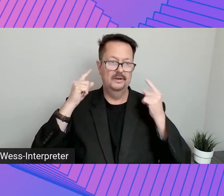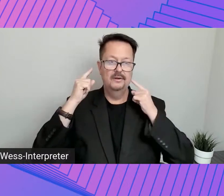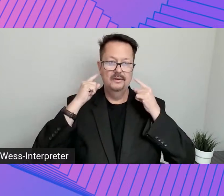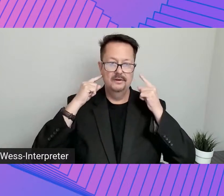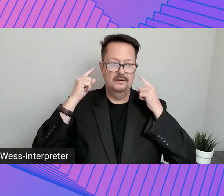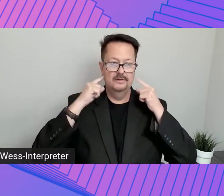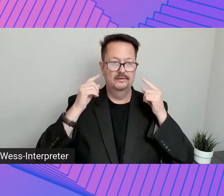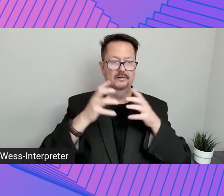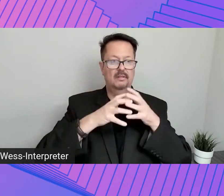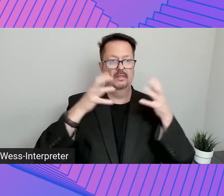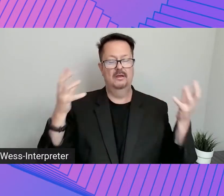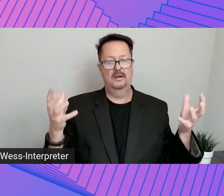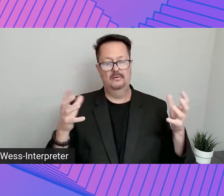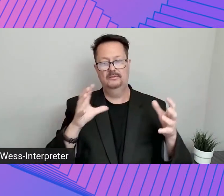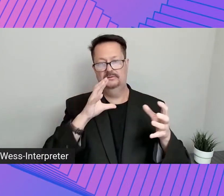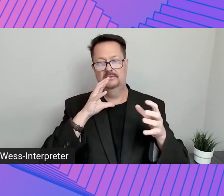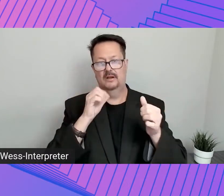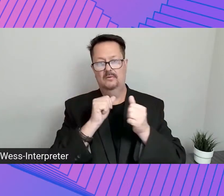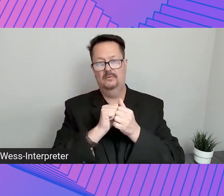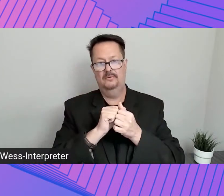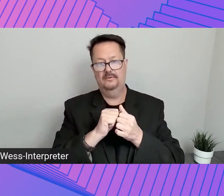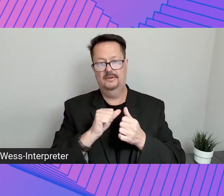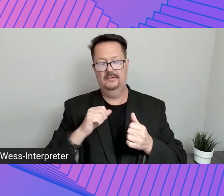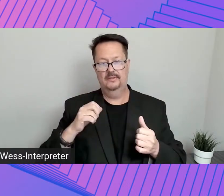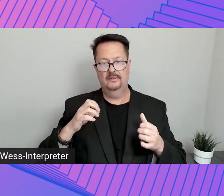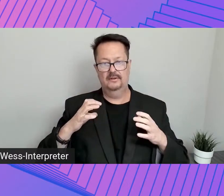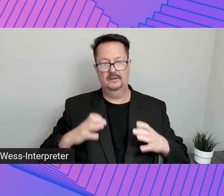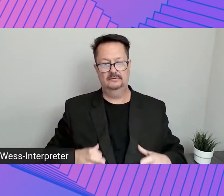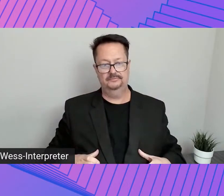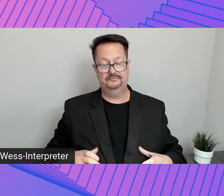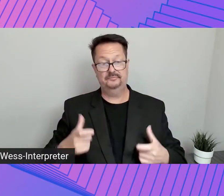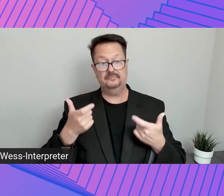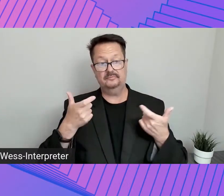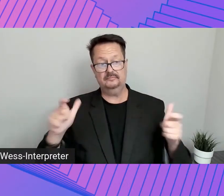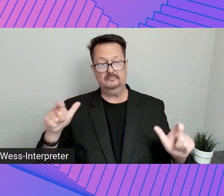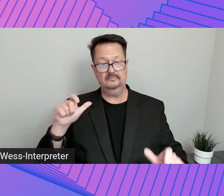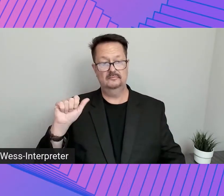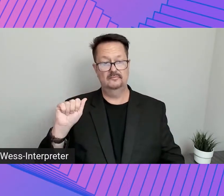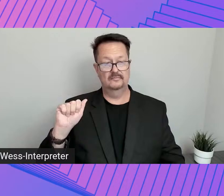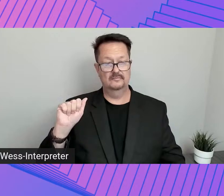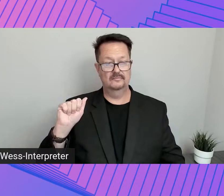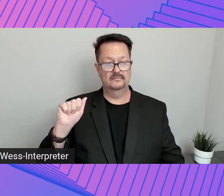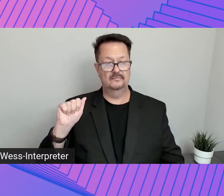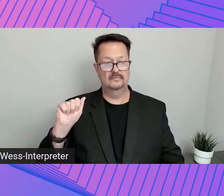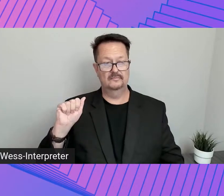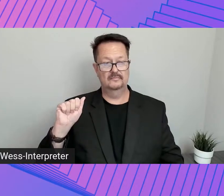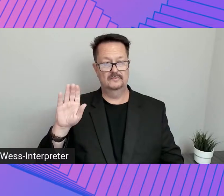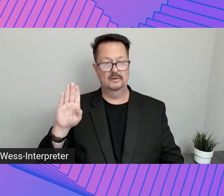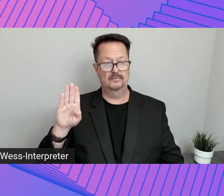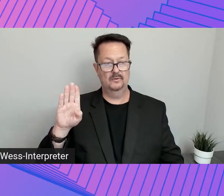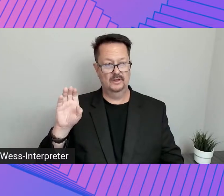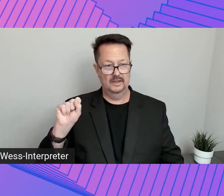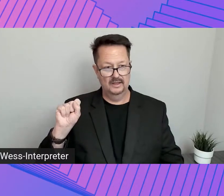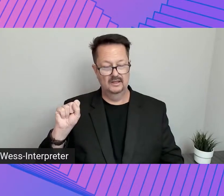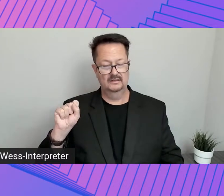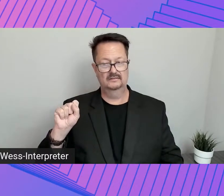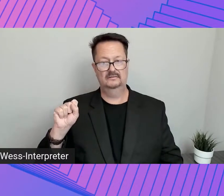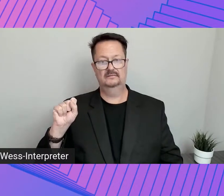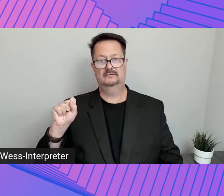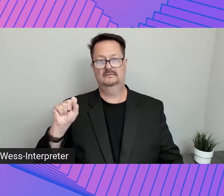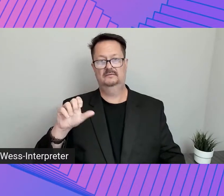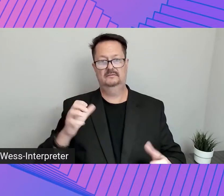customers. The real benefits of AWS containers isn't in having one inflexible platform